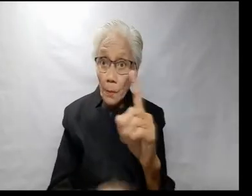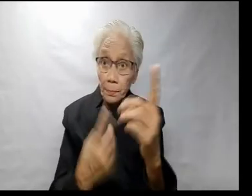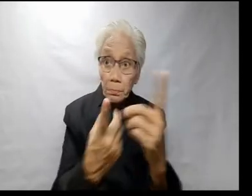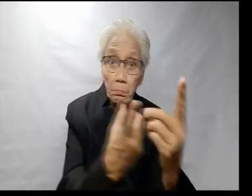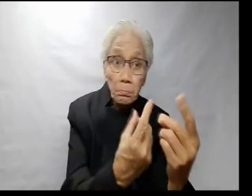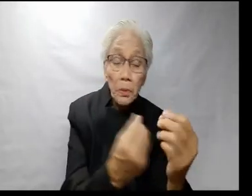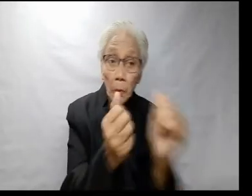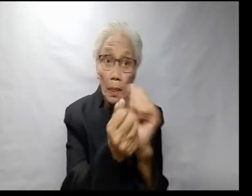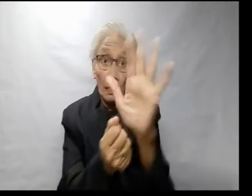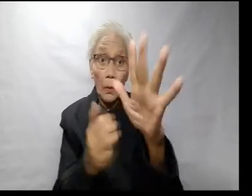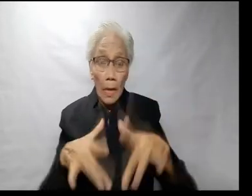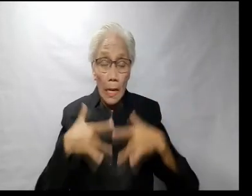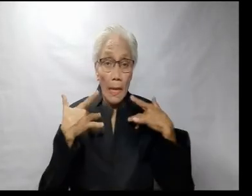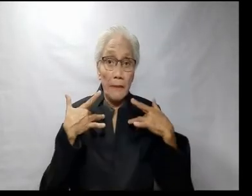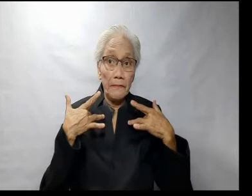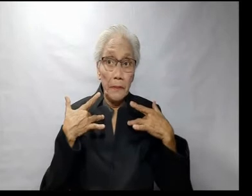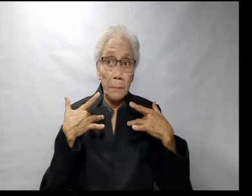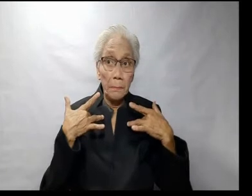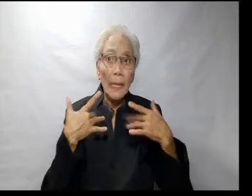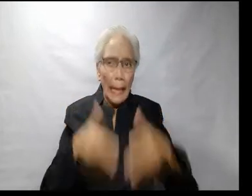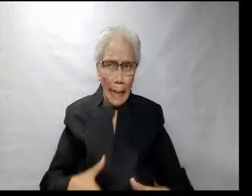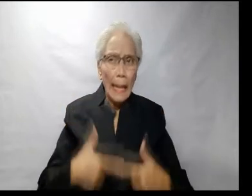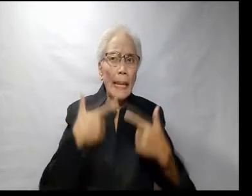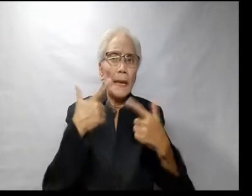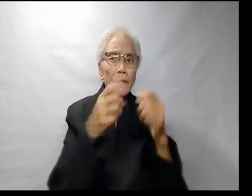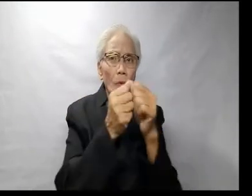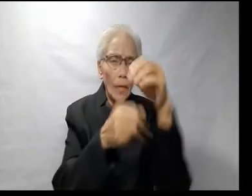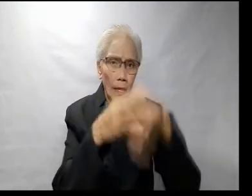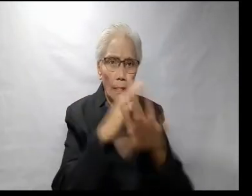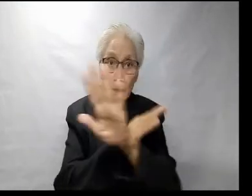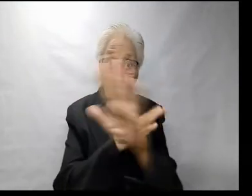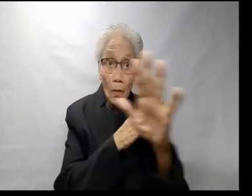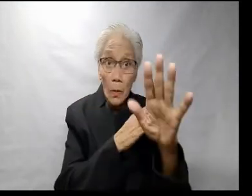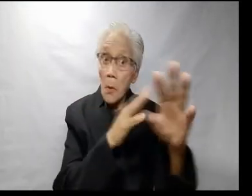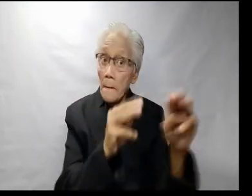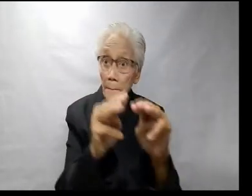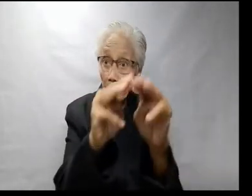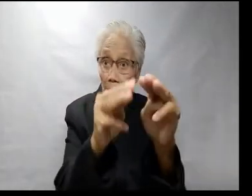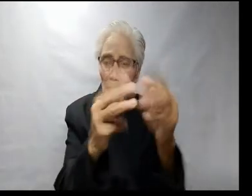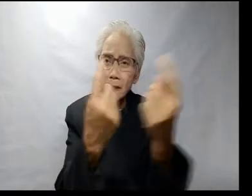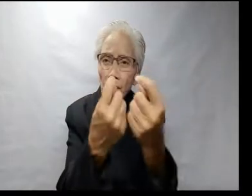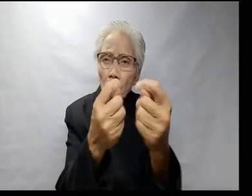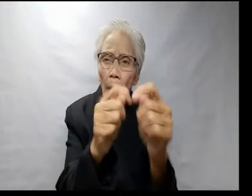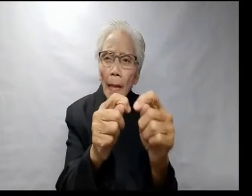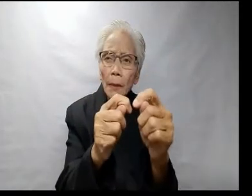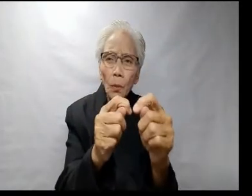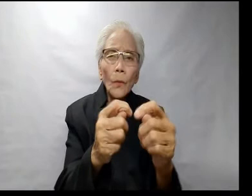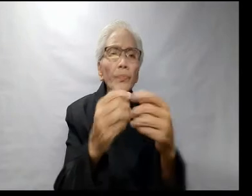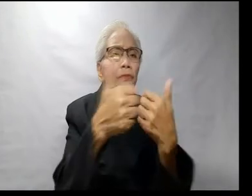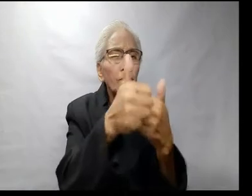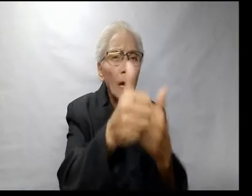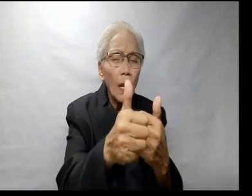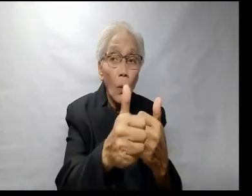responsible for what you bring into your life. Live within your means. Try to